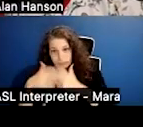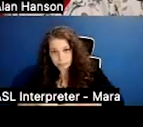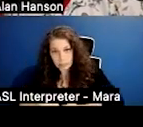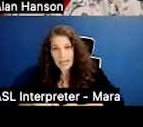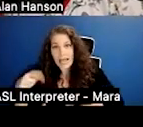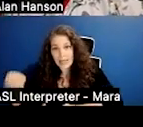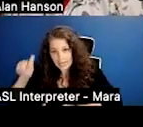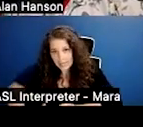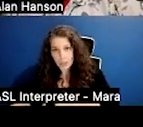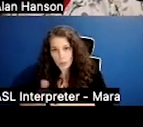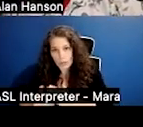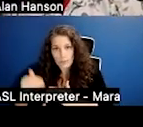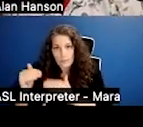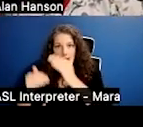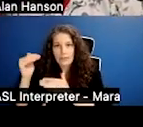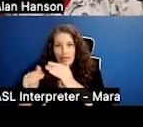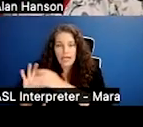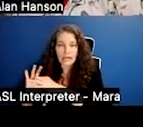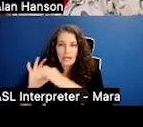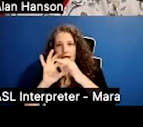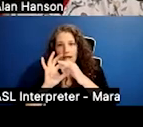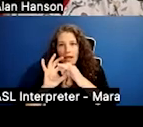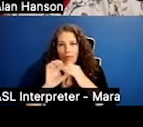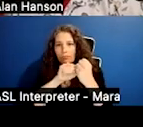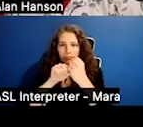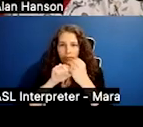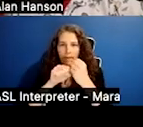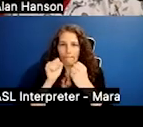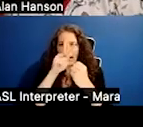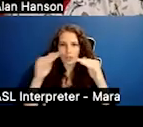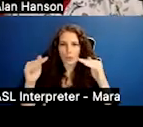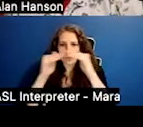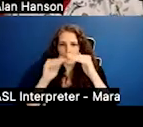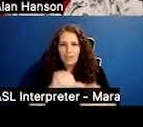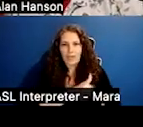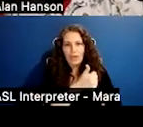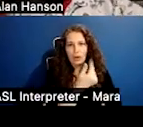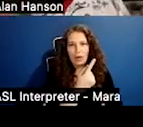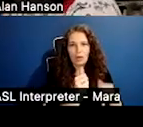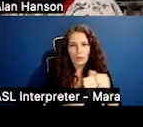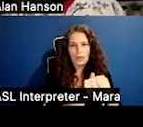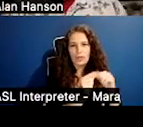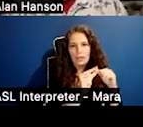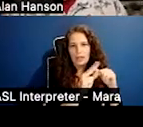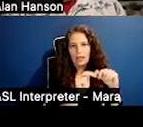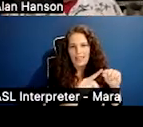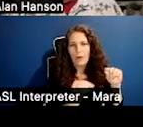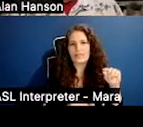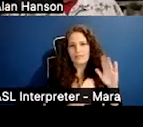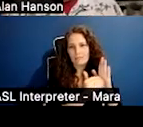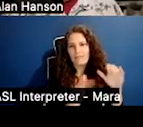But the other one with the gunite, that one was completely redone. So, you know, I guess that would be a rebuild